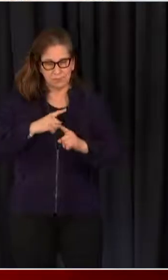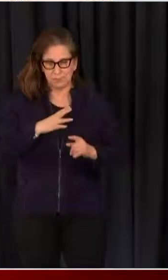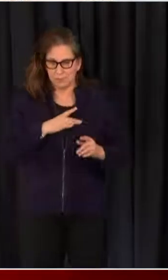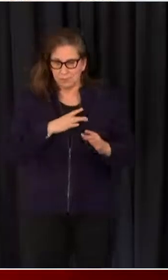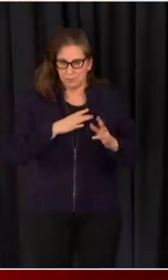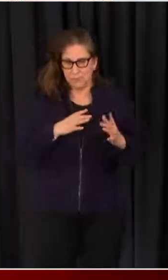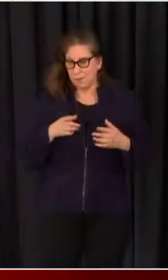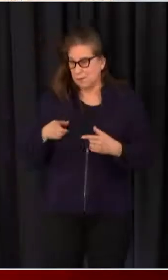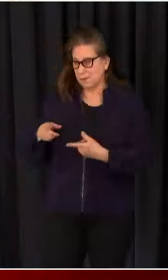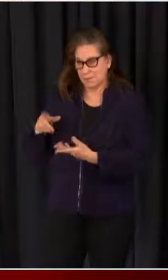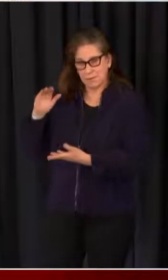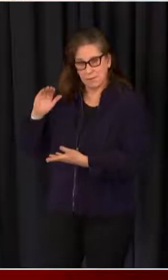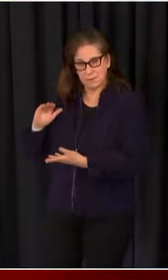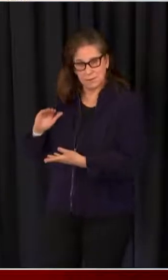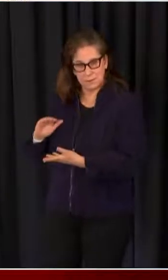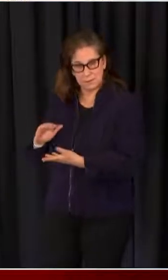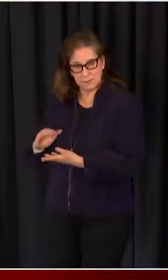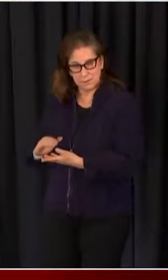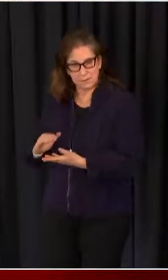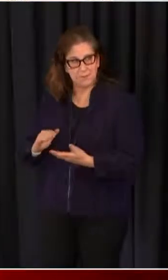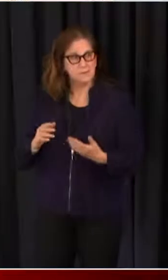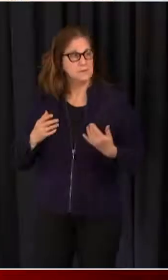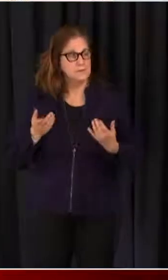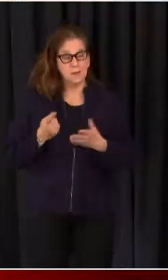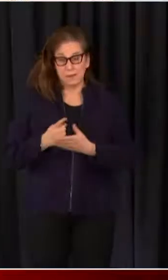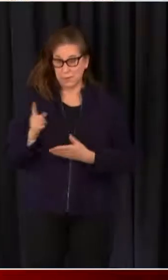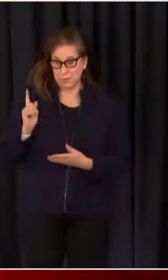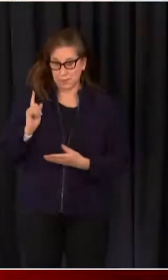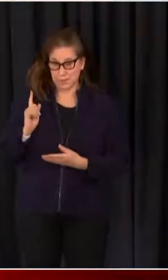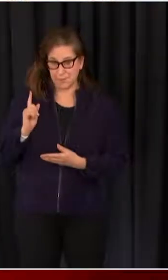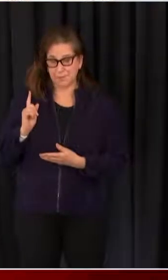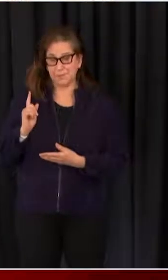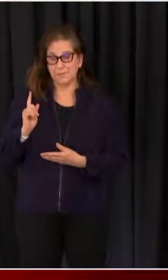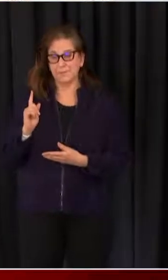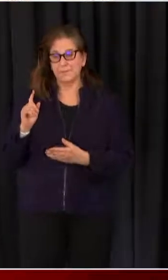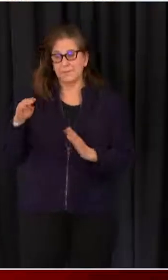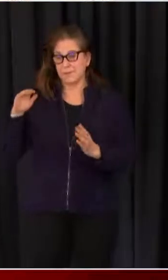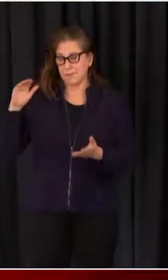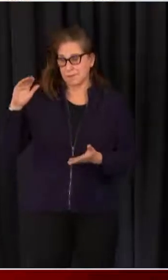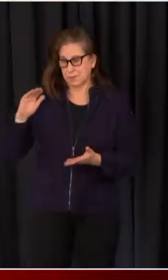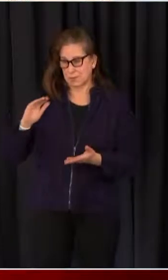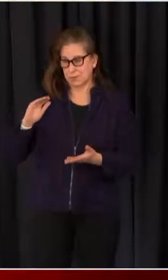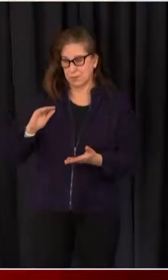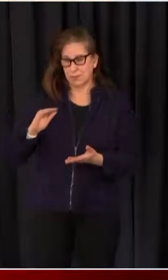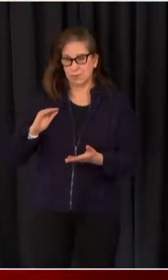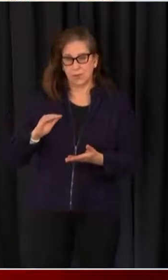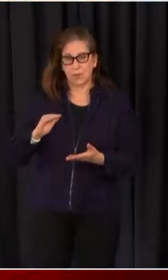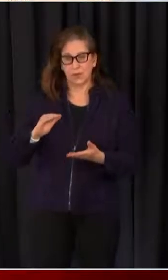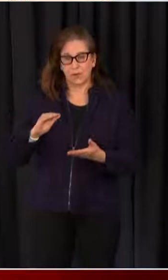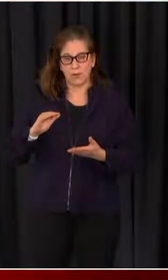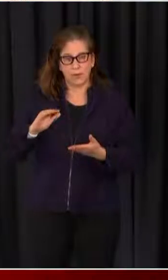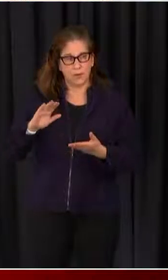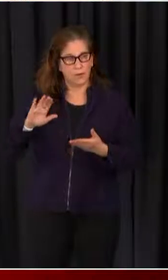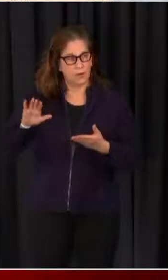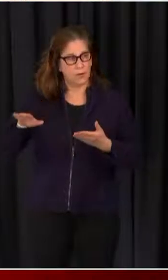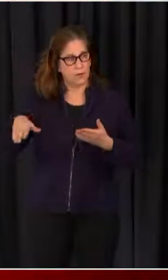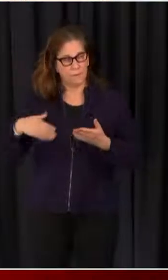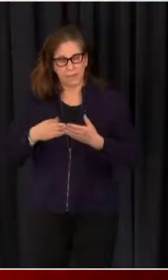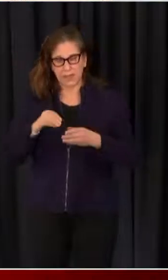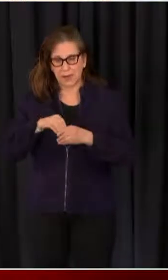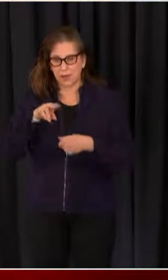look, as we saw for a week or so across the country, those cases come down, and we continue to